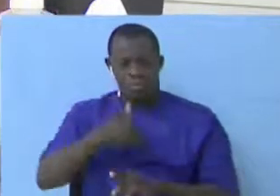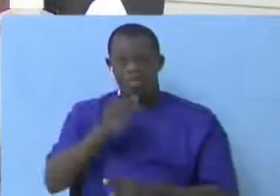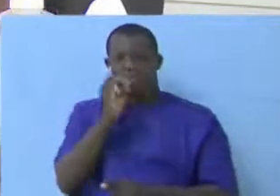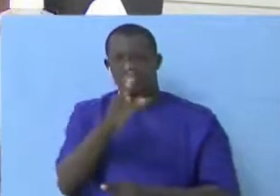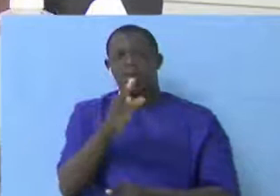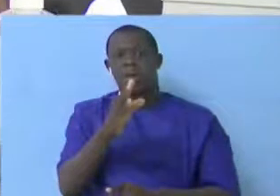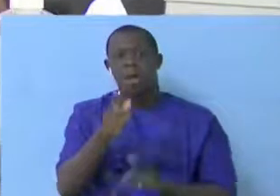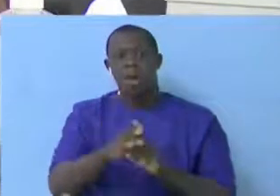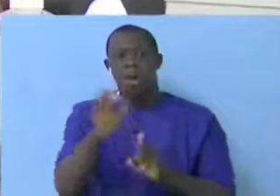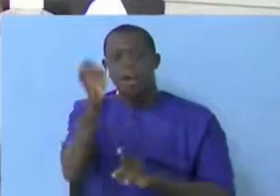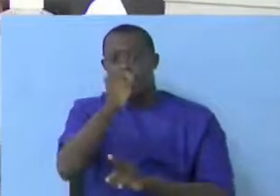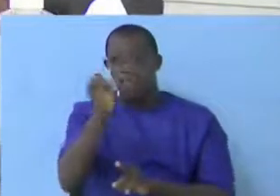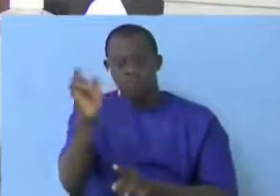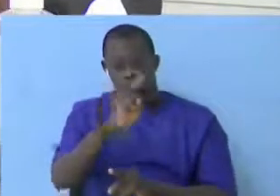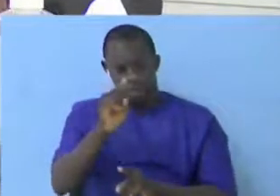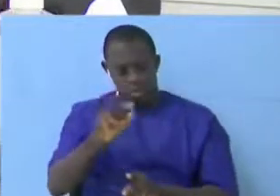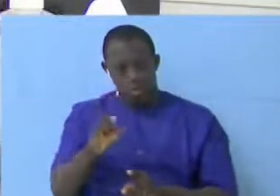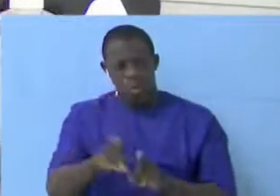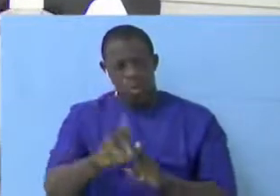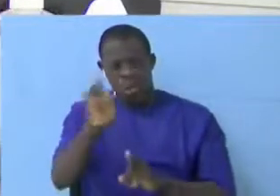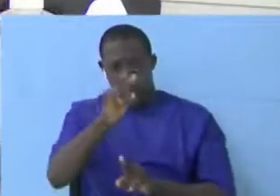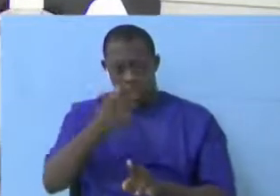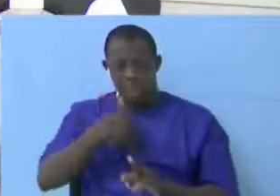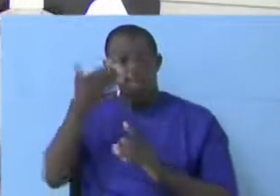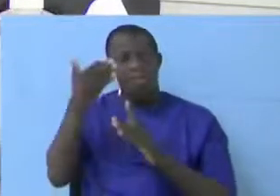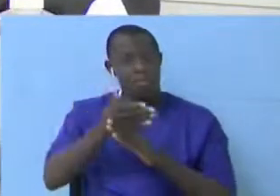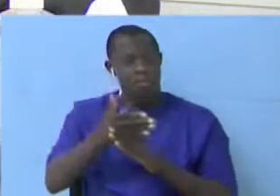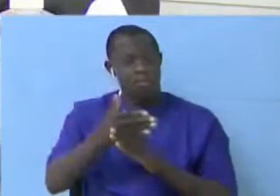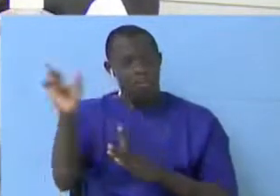Because my impression my belief was